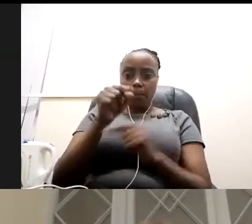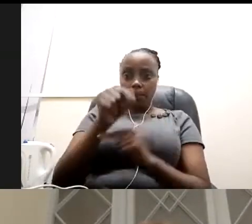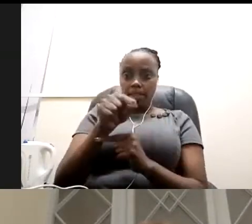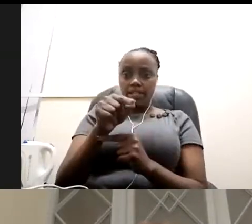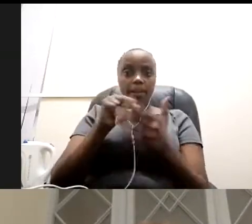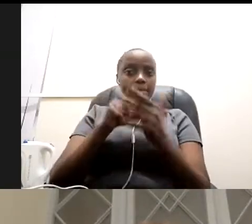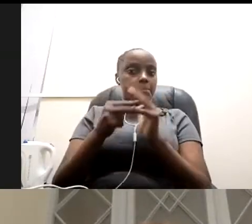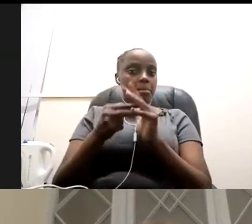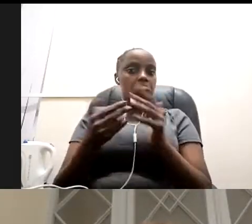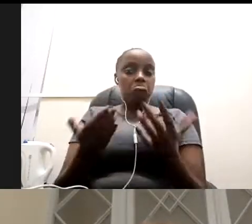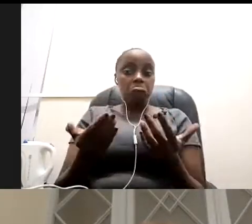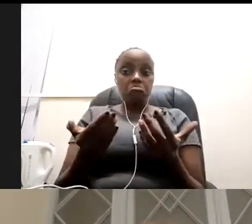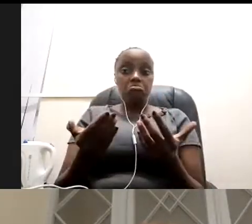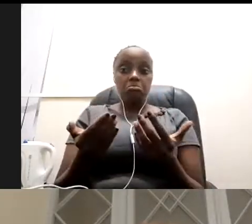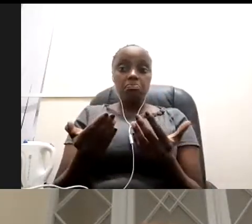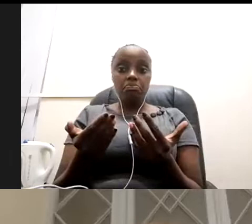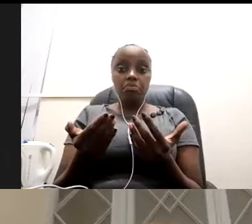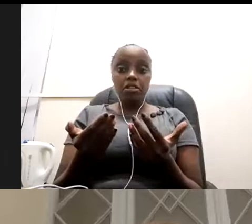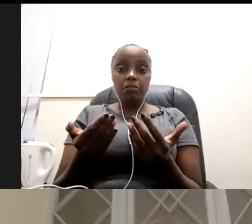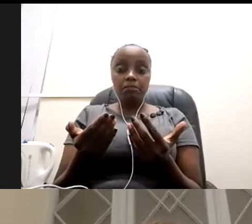mean the